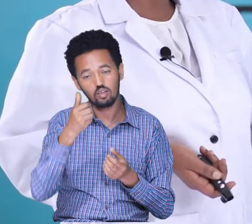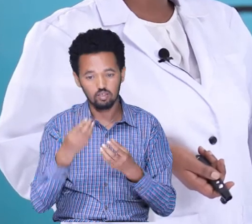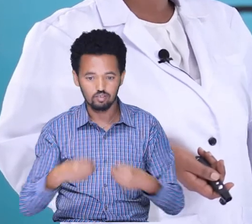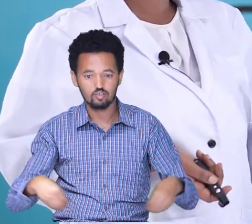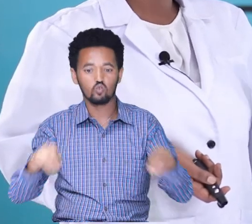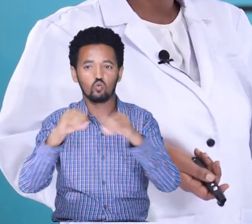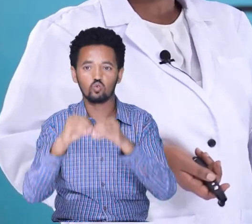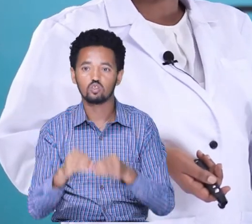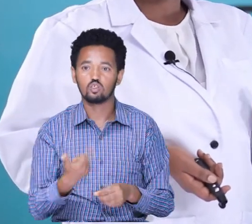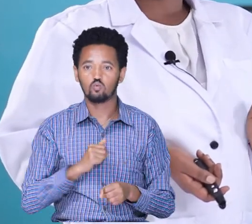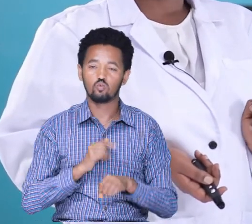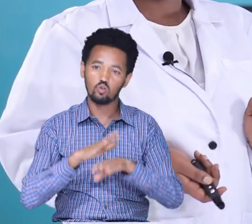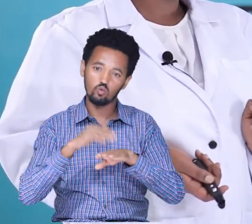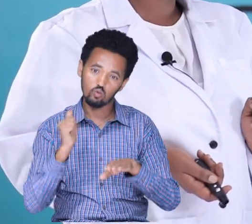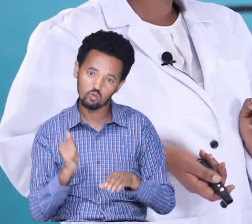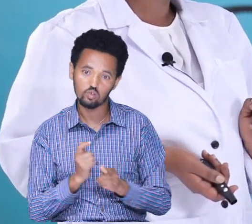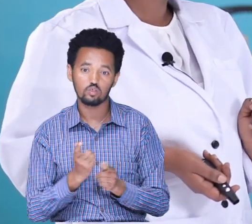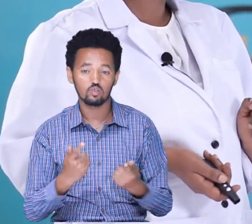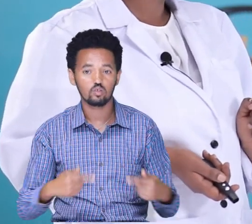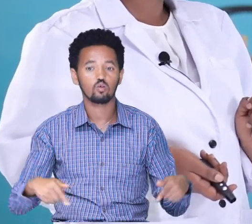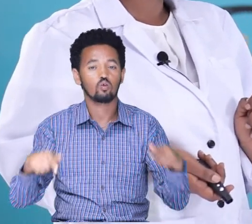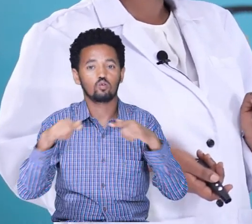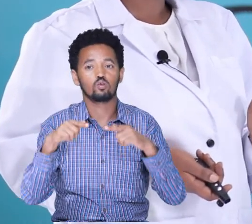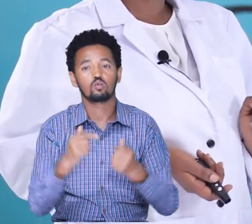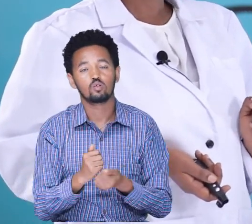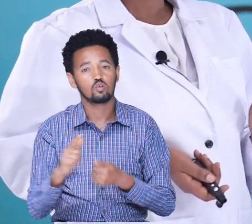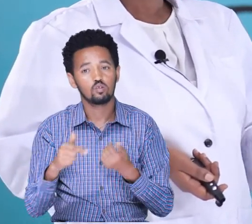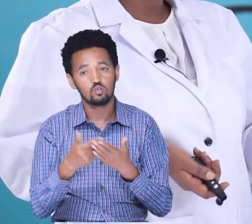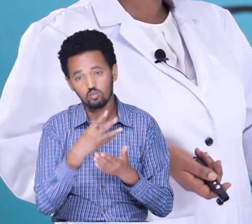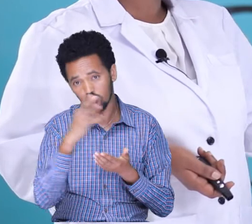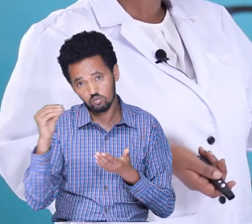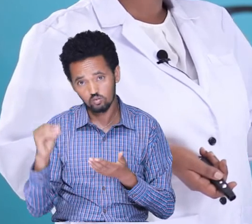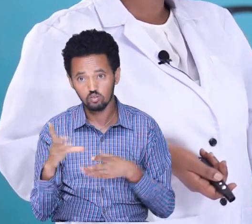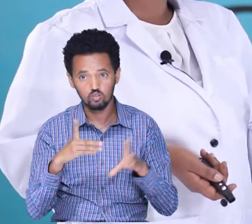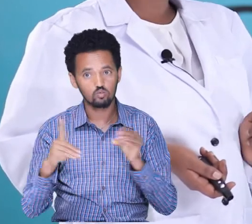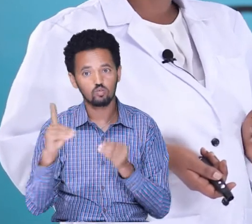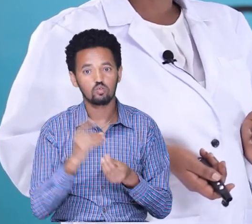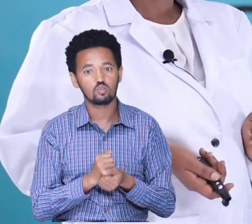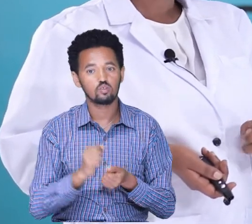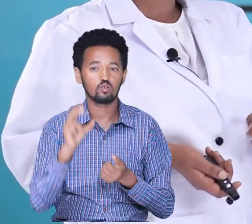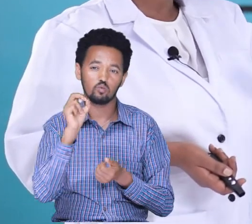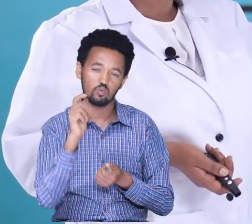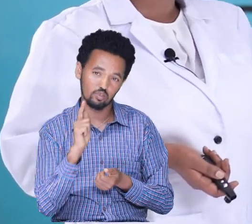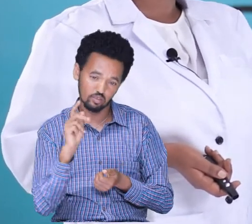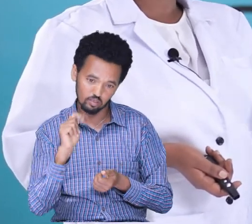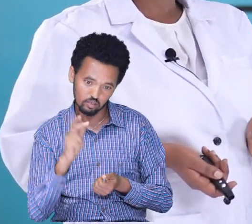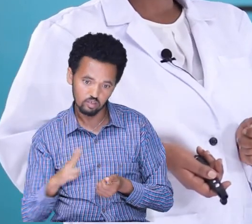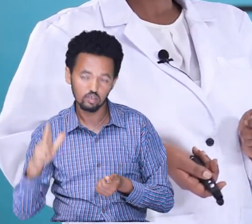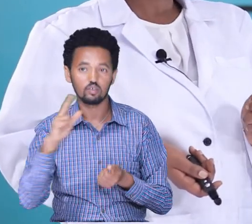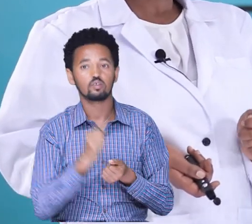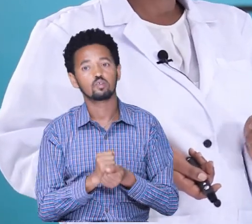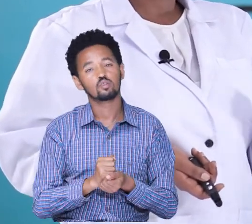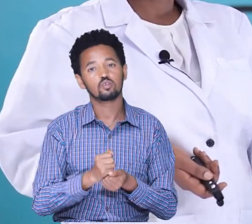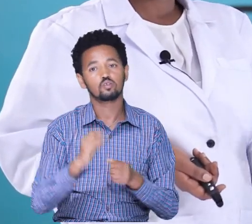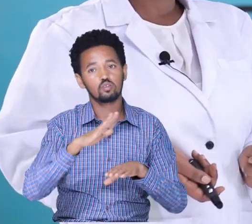wind, we call it westerly winds. So during winter season, the Mediterranean